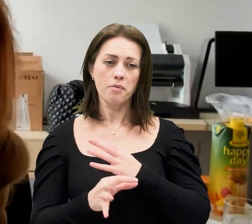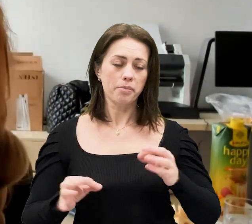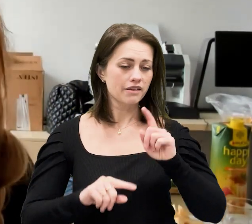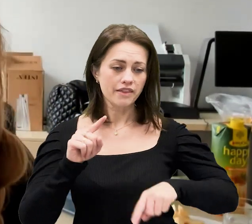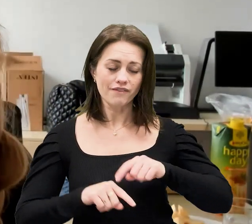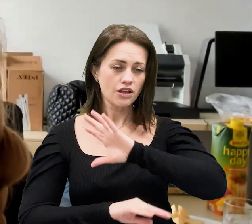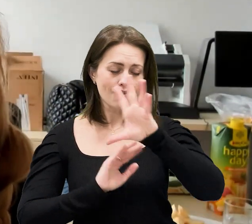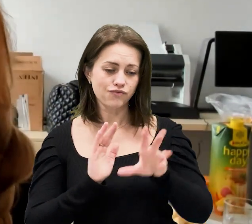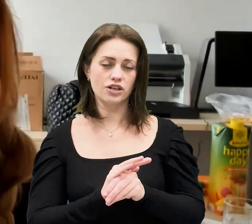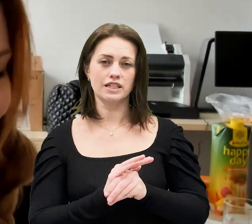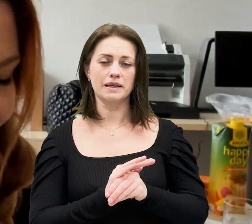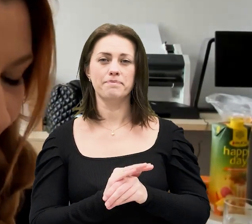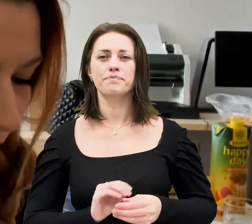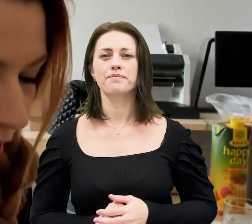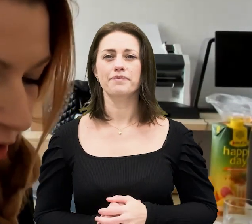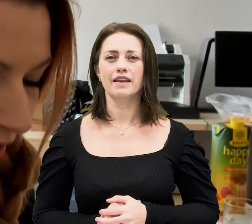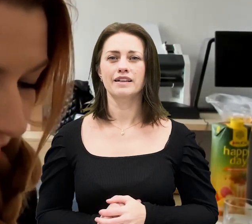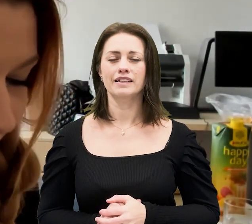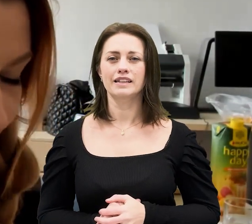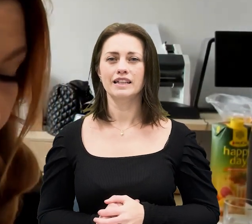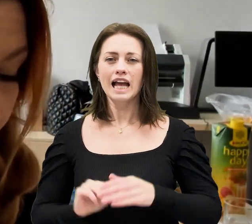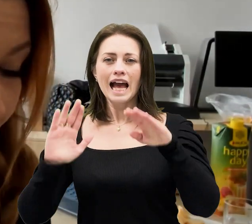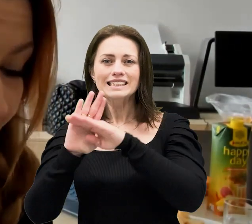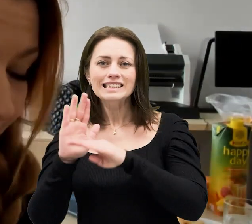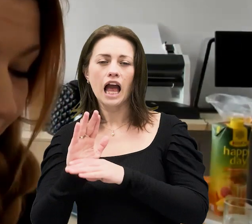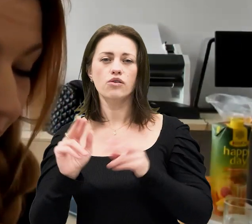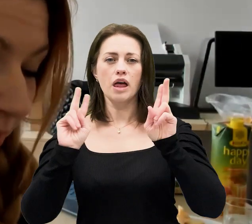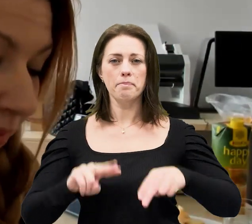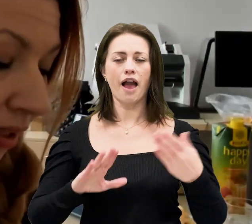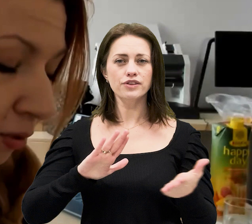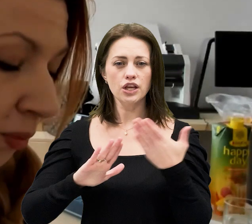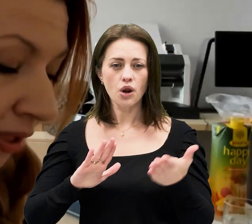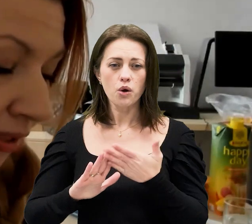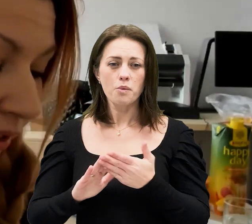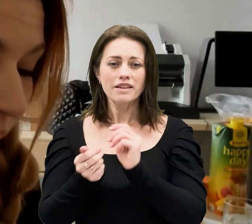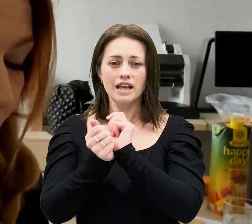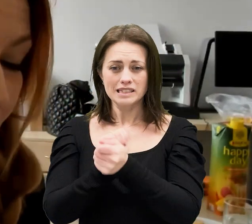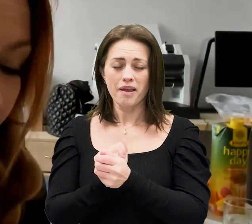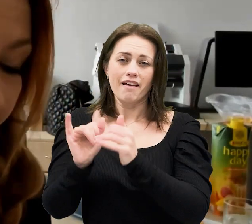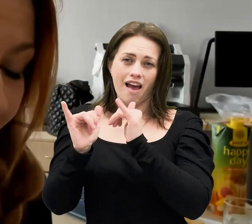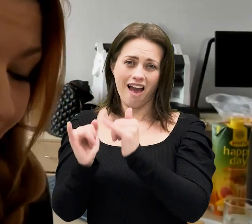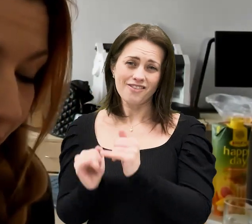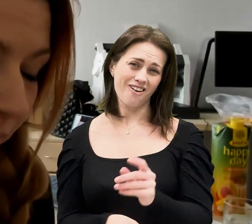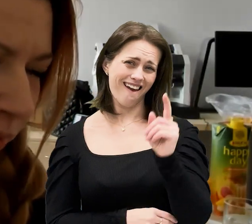so, however, changing the law and some legal documents